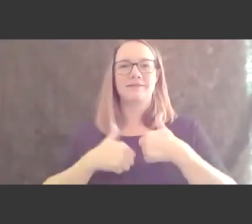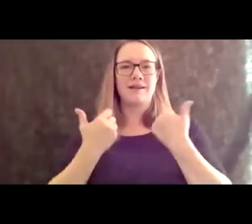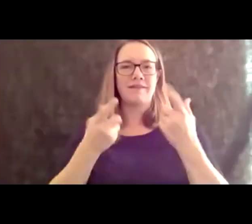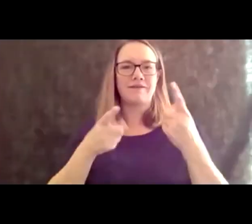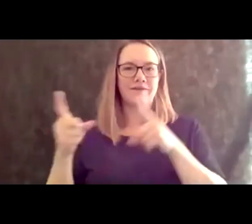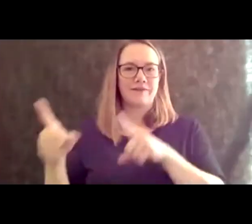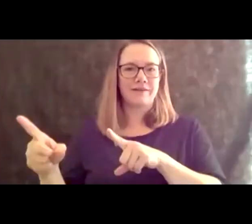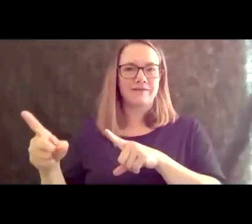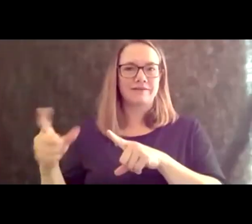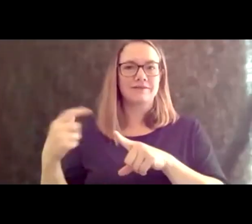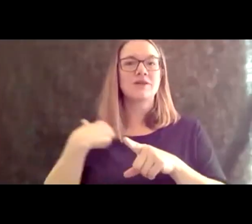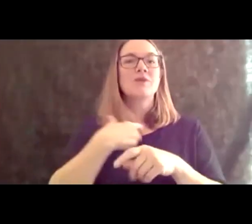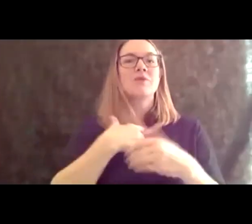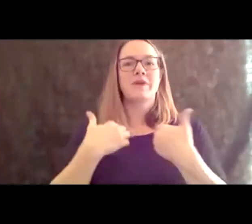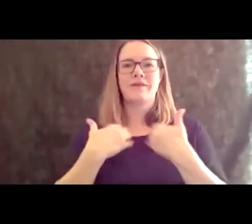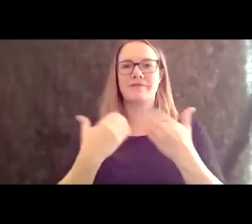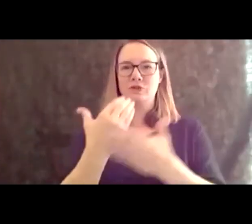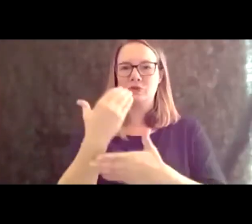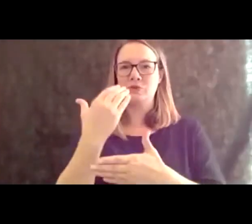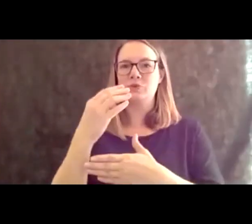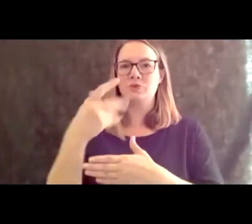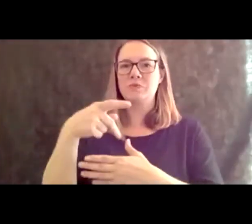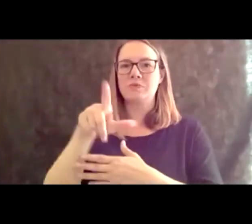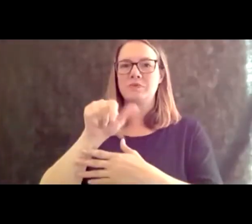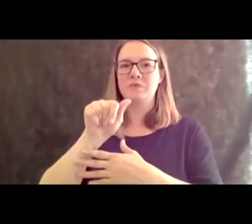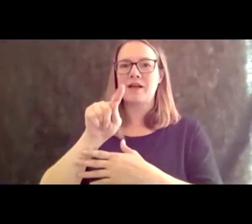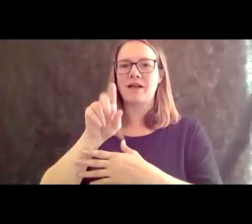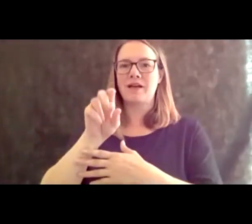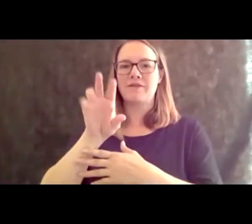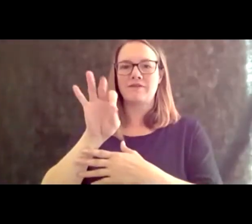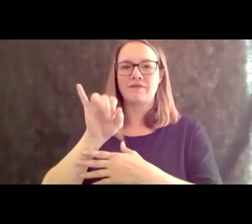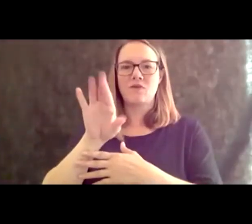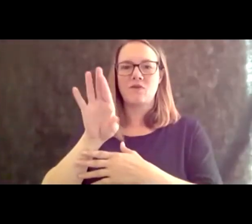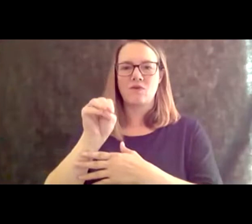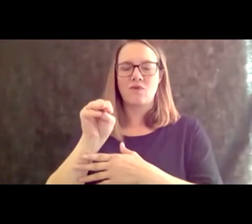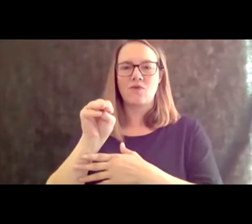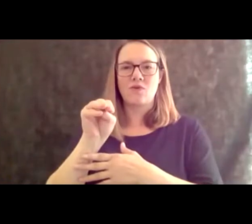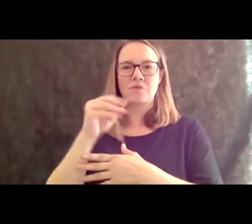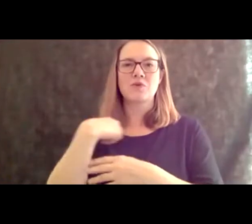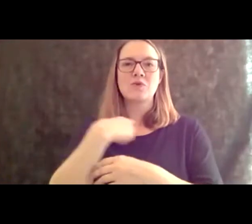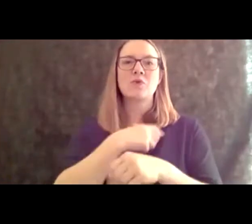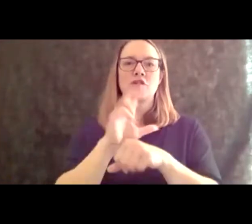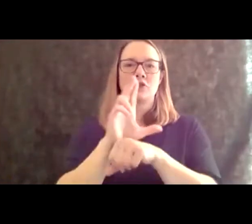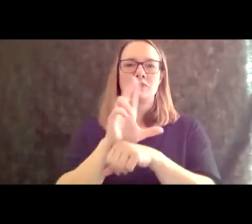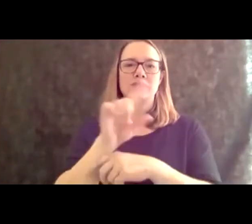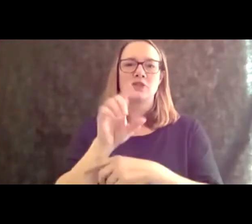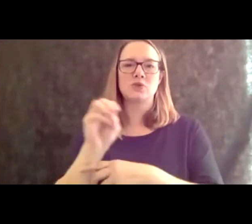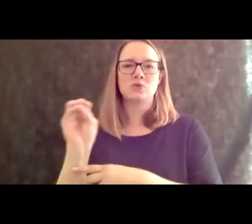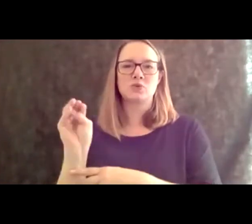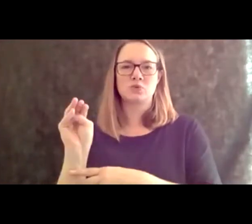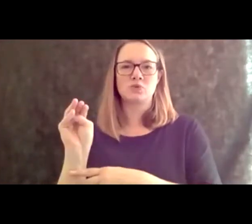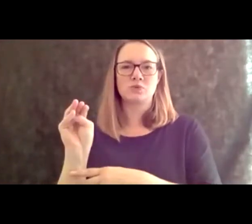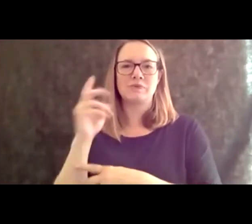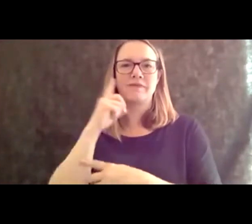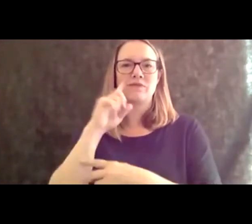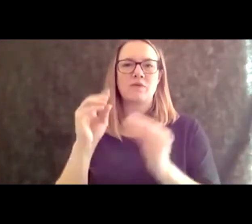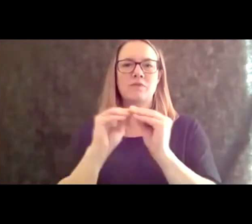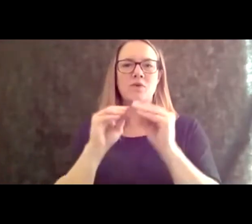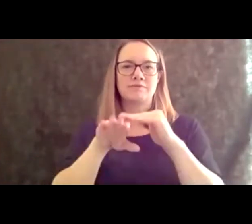You'll notice that we're in a new platform. We're now using Zoom webinar to increase accessibility. And I just want to say